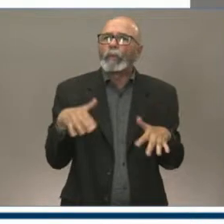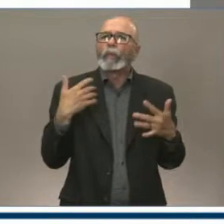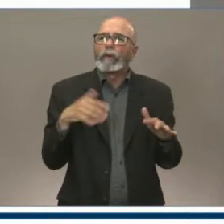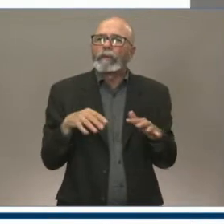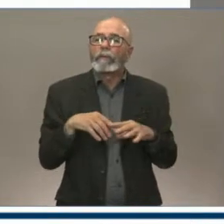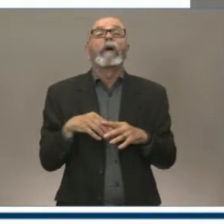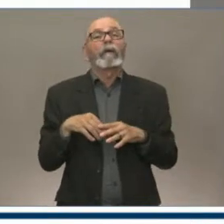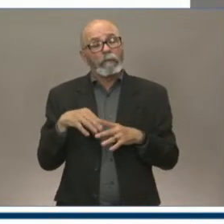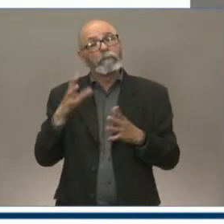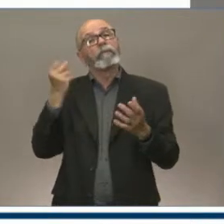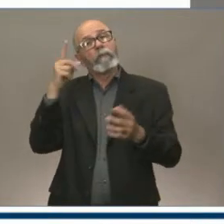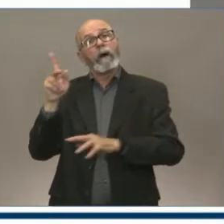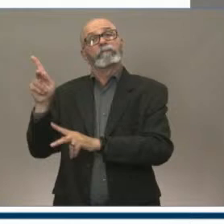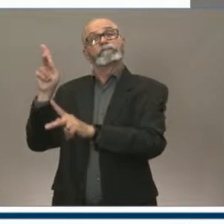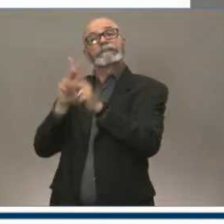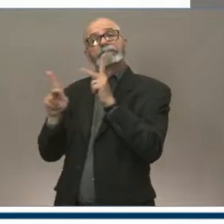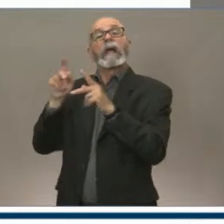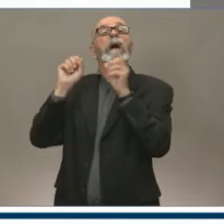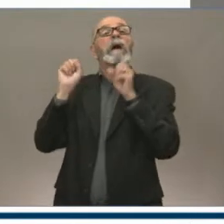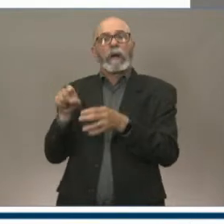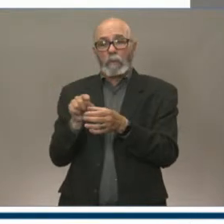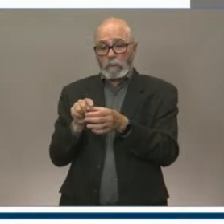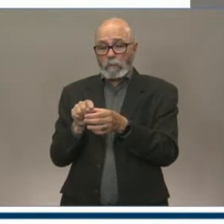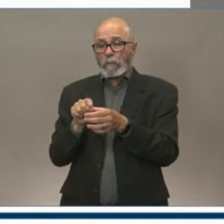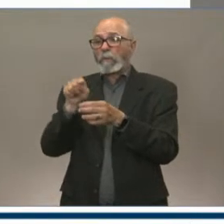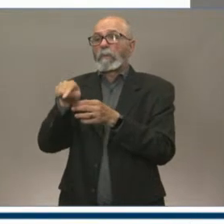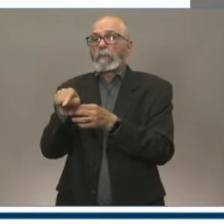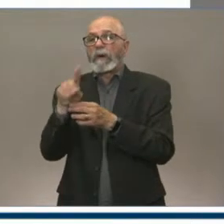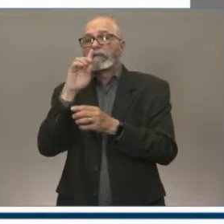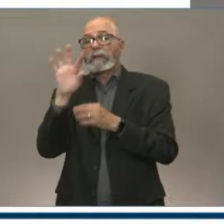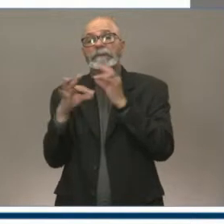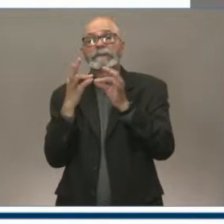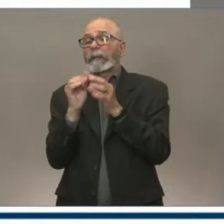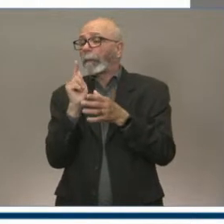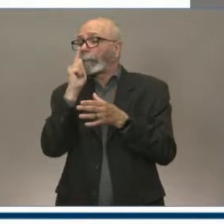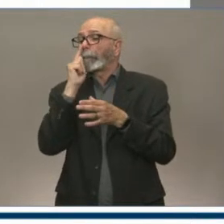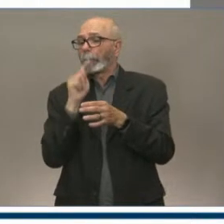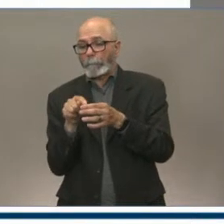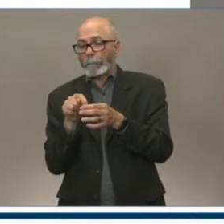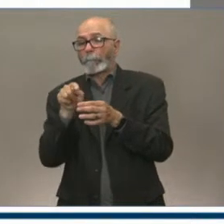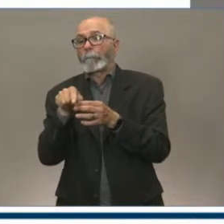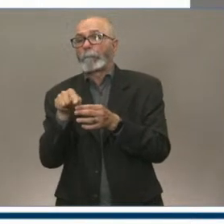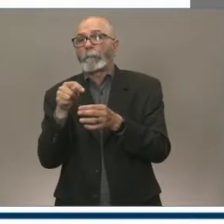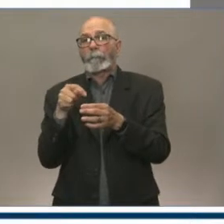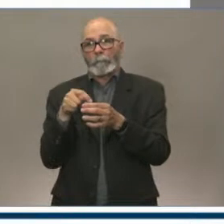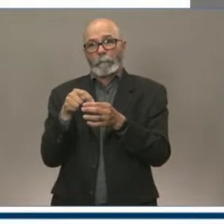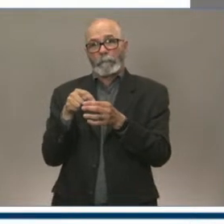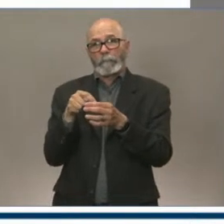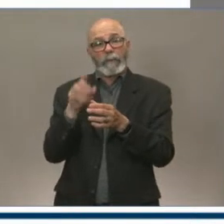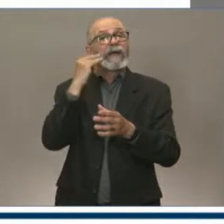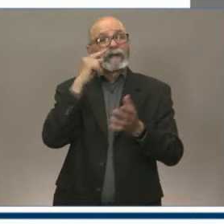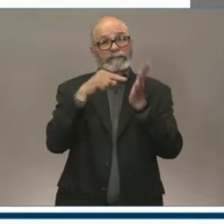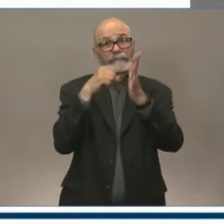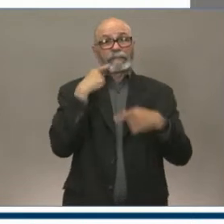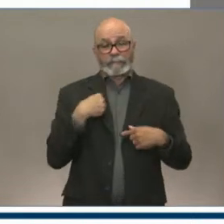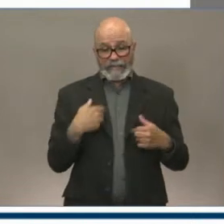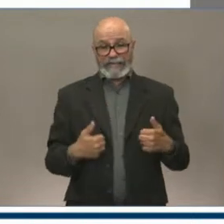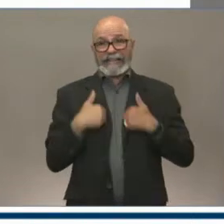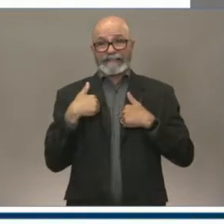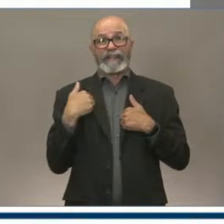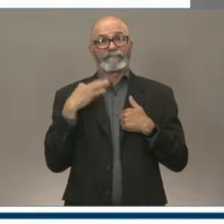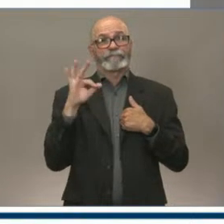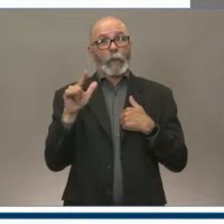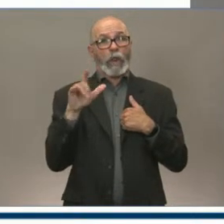in fairly close communities. People are very easily going, from outside of, I live in Fall River. People travel all the time to